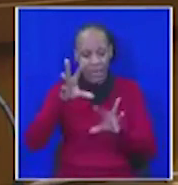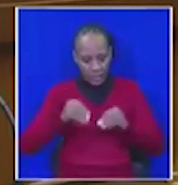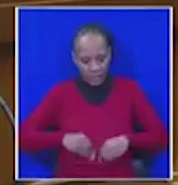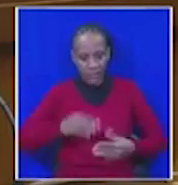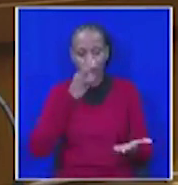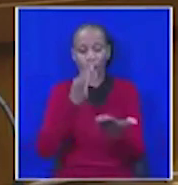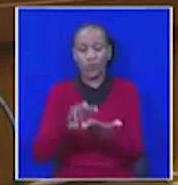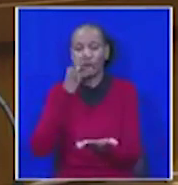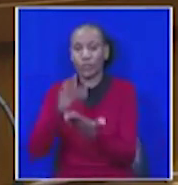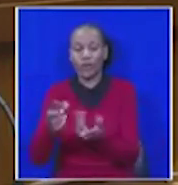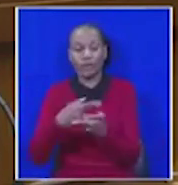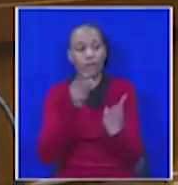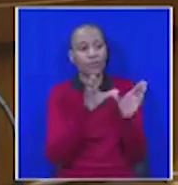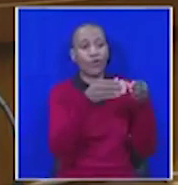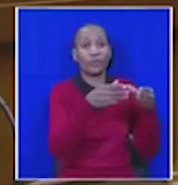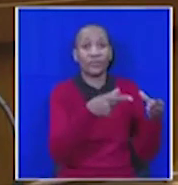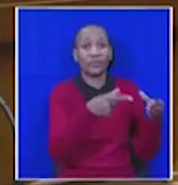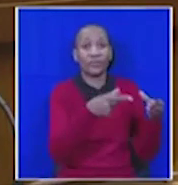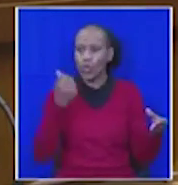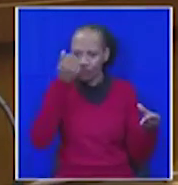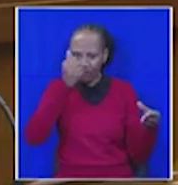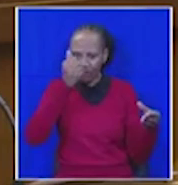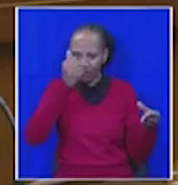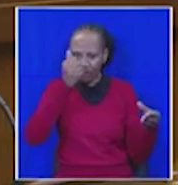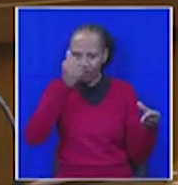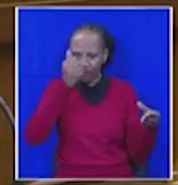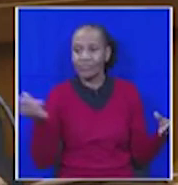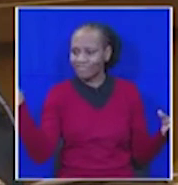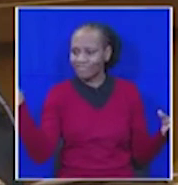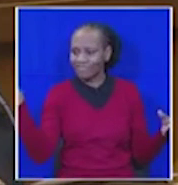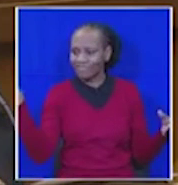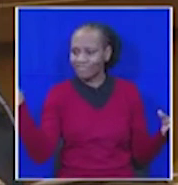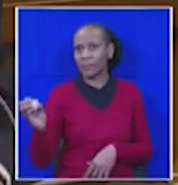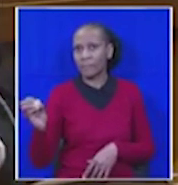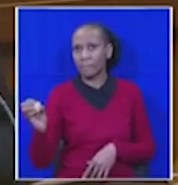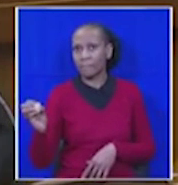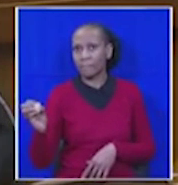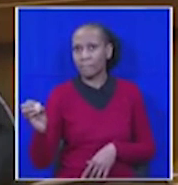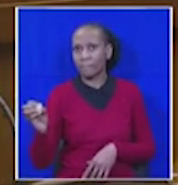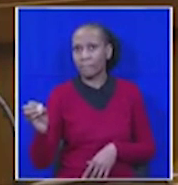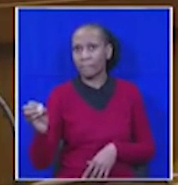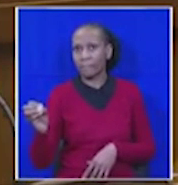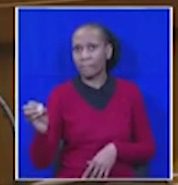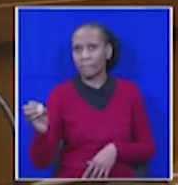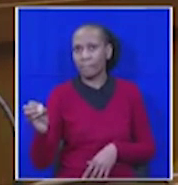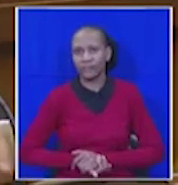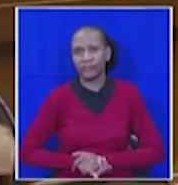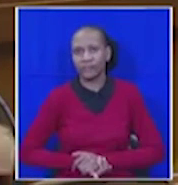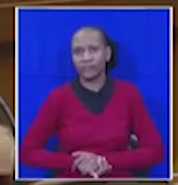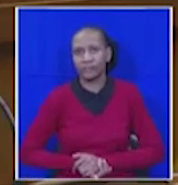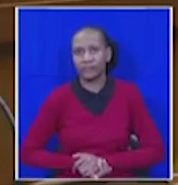proposals by the ad hoc committee? Did anybody challenge that? No, nobody did. Meneer Voorsitter, daar moet geen verbasing